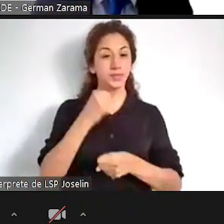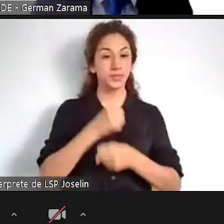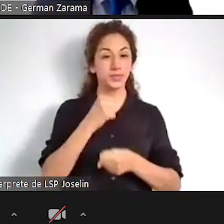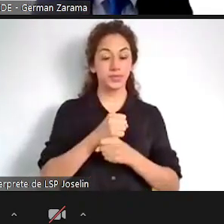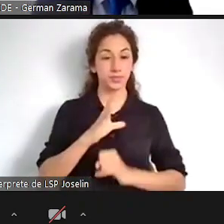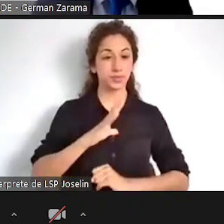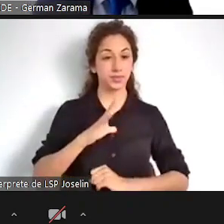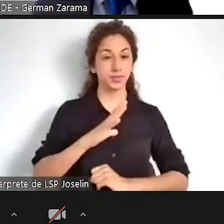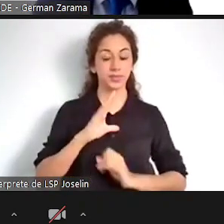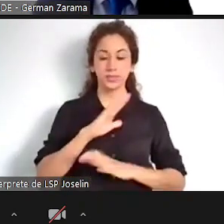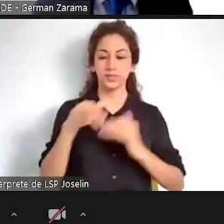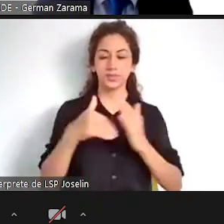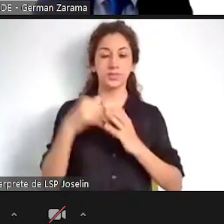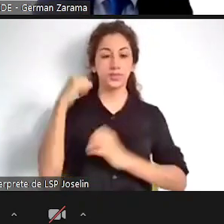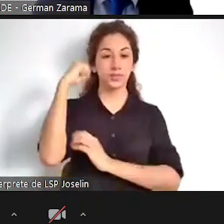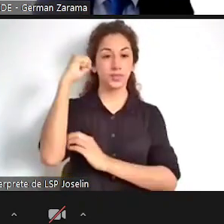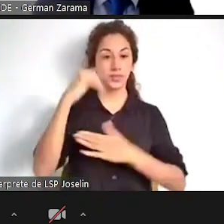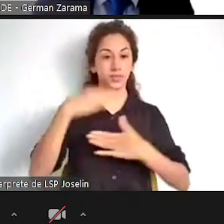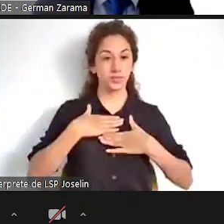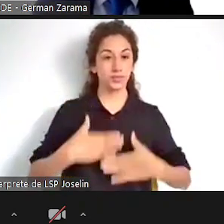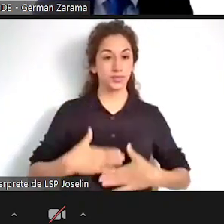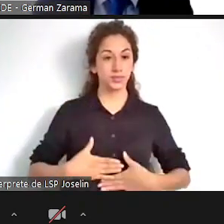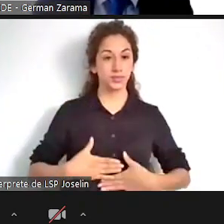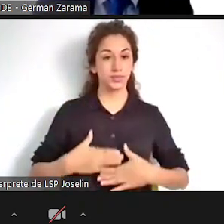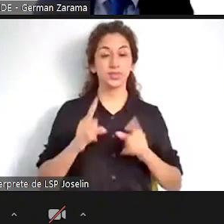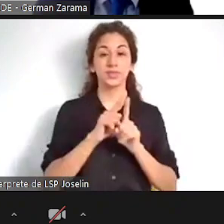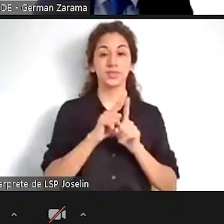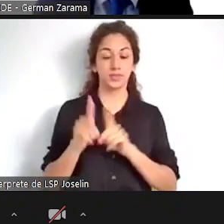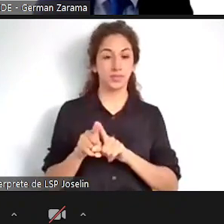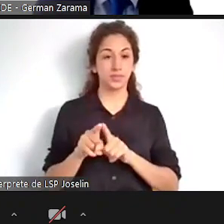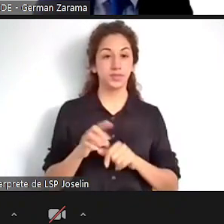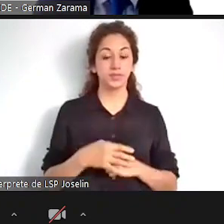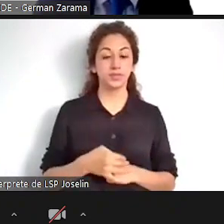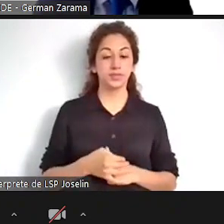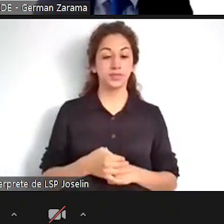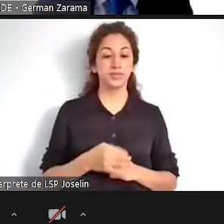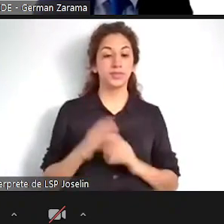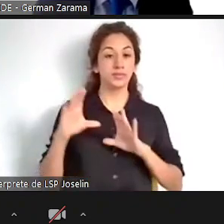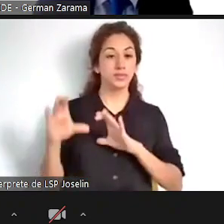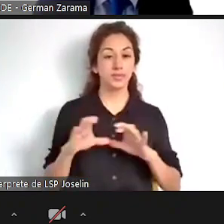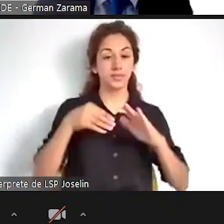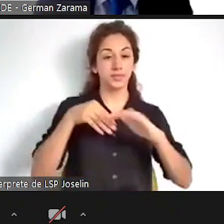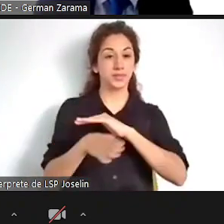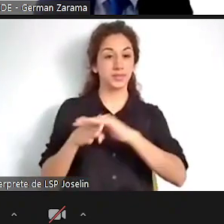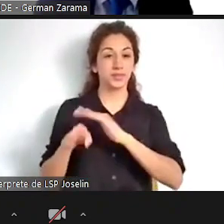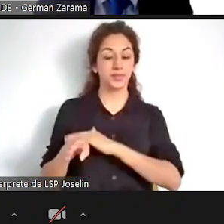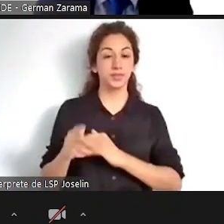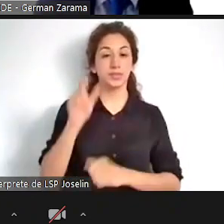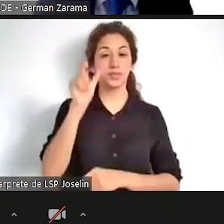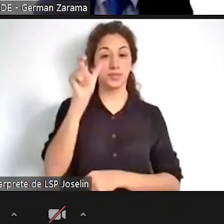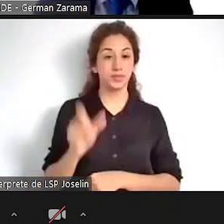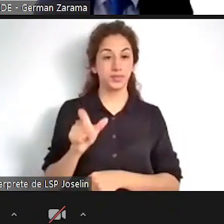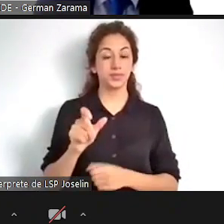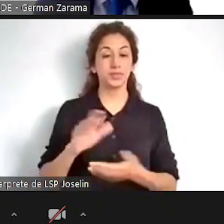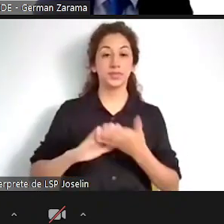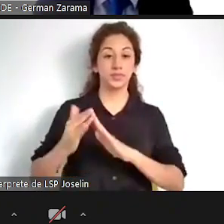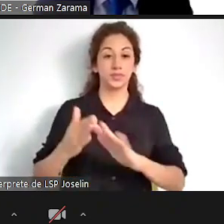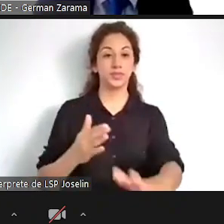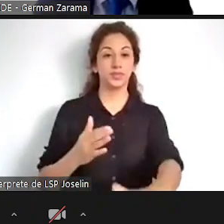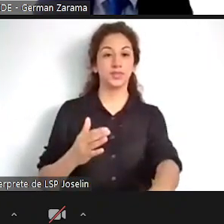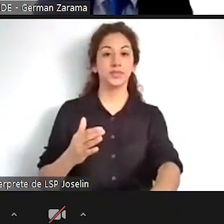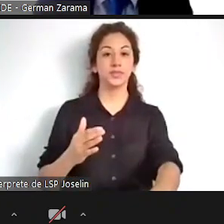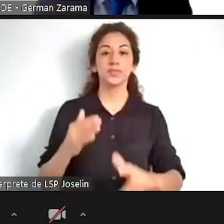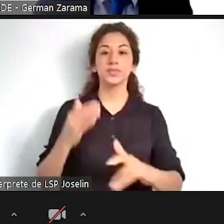of the generation of thousands of a good job so with all the labor